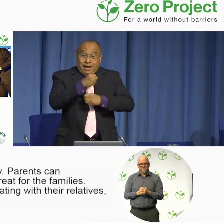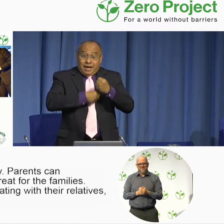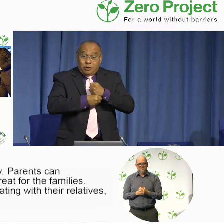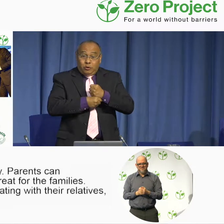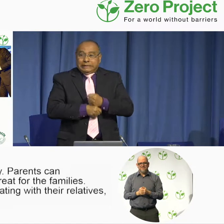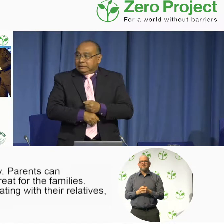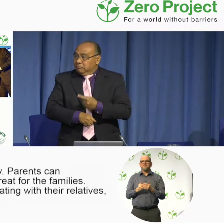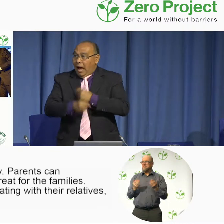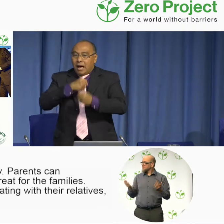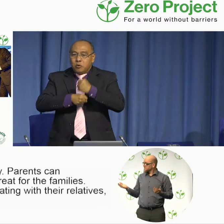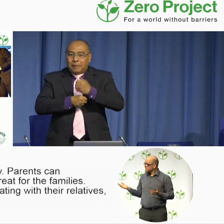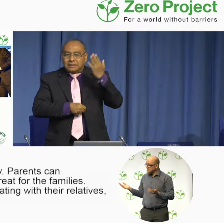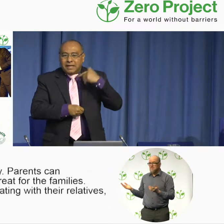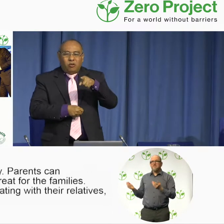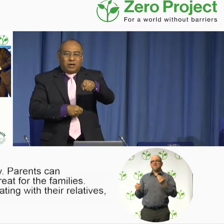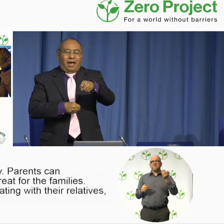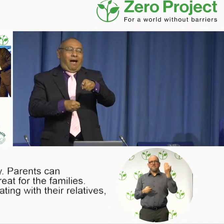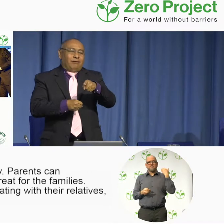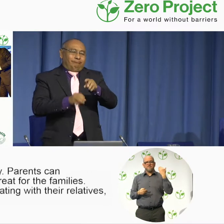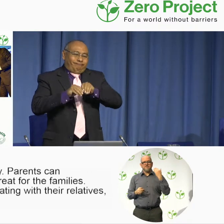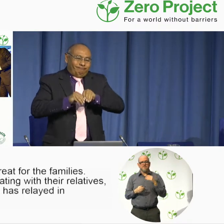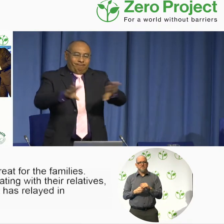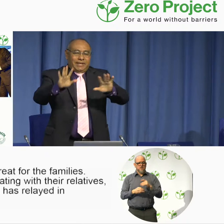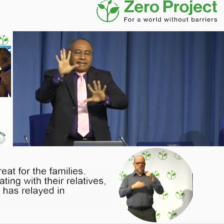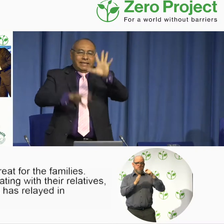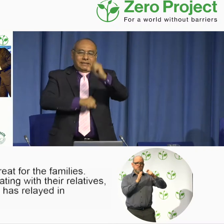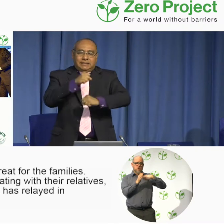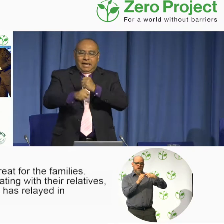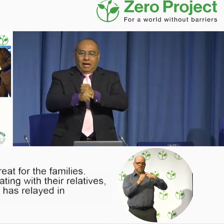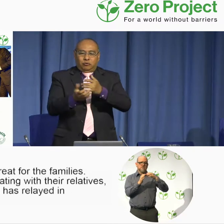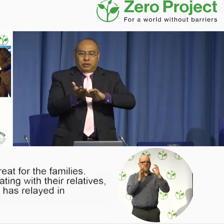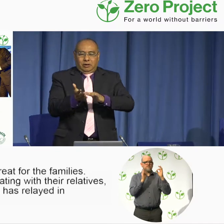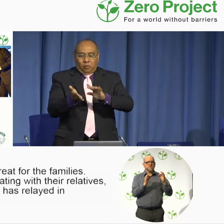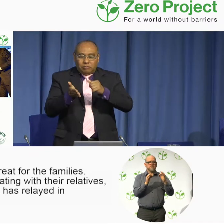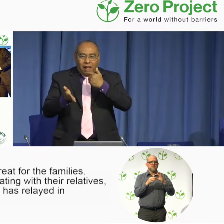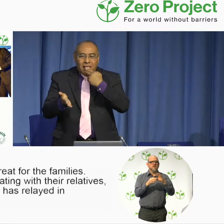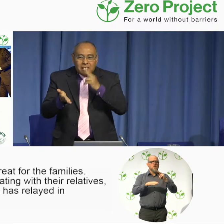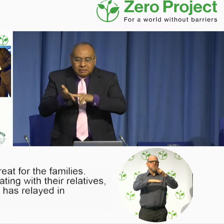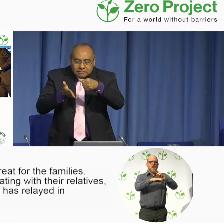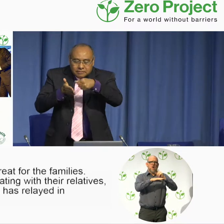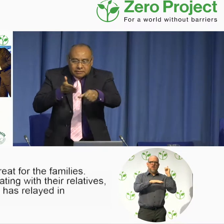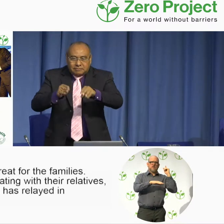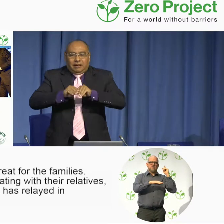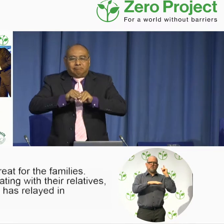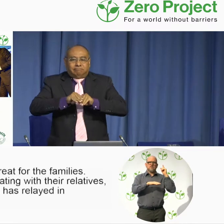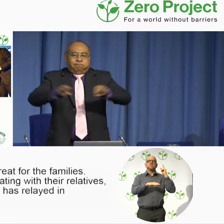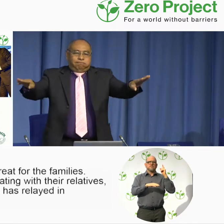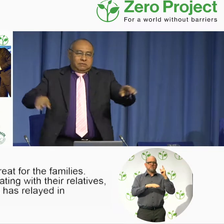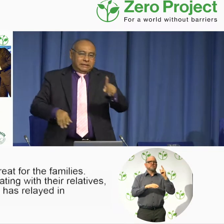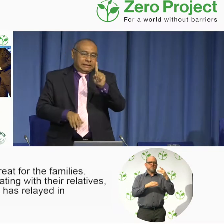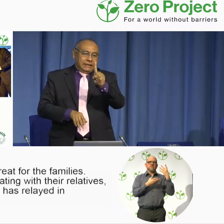the Centro de Relevo project has replicated in Paraguay also too. We do